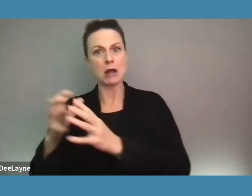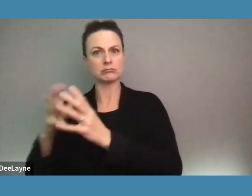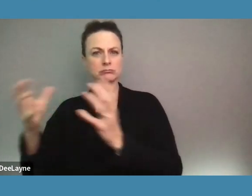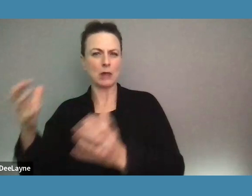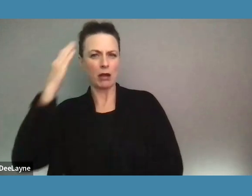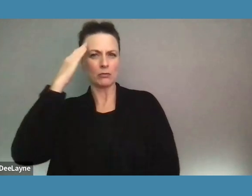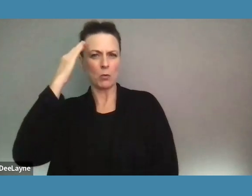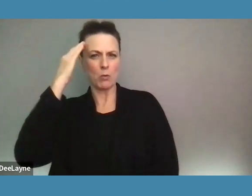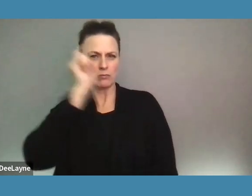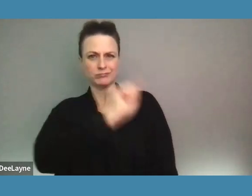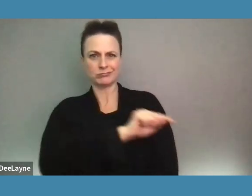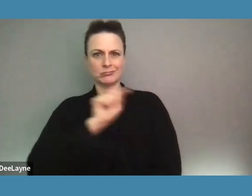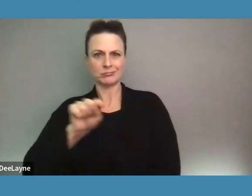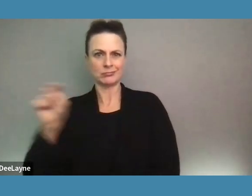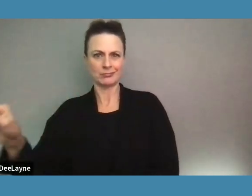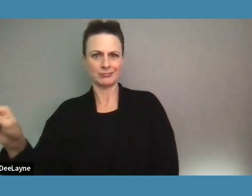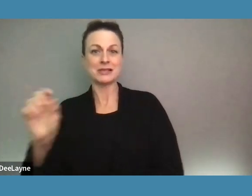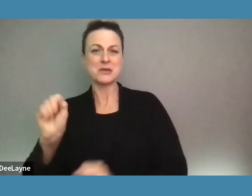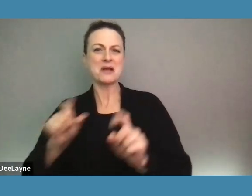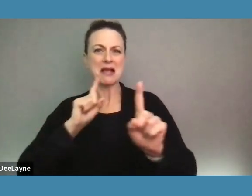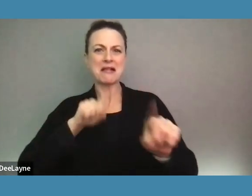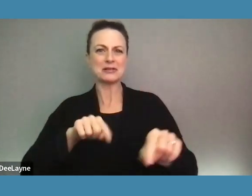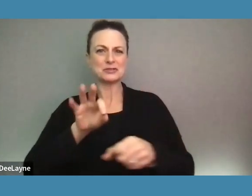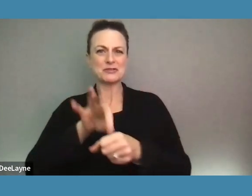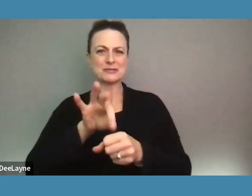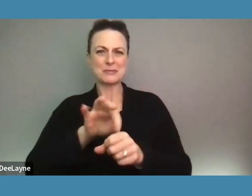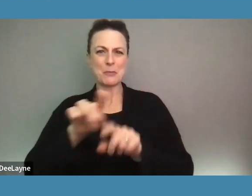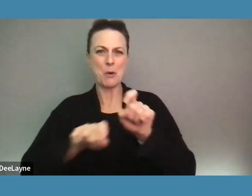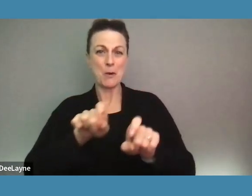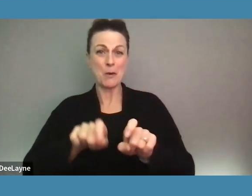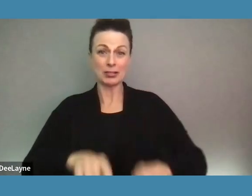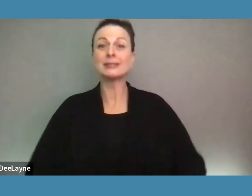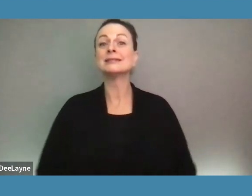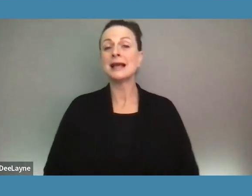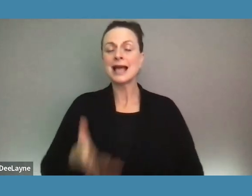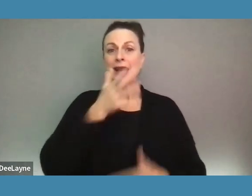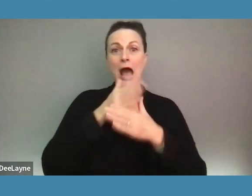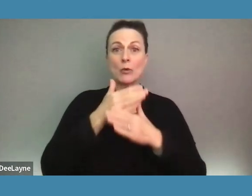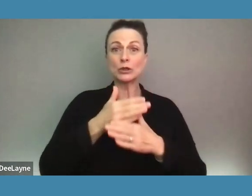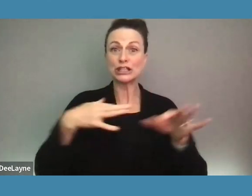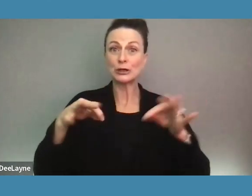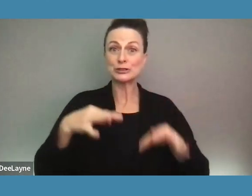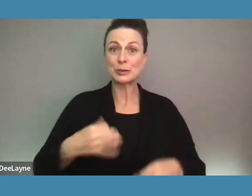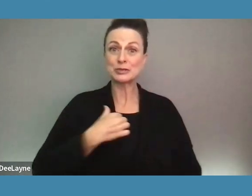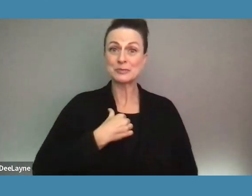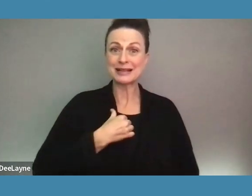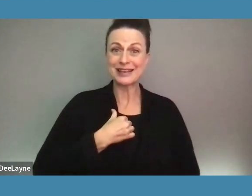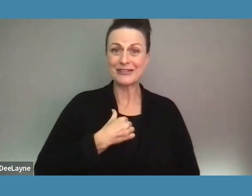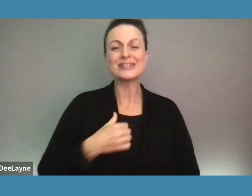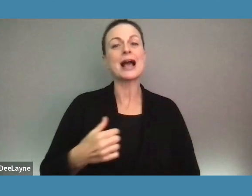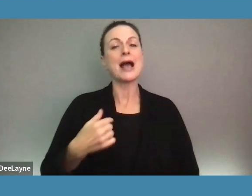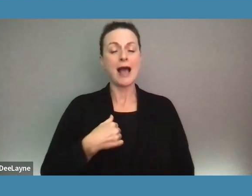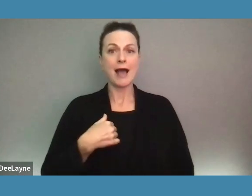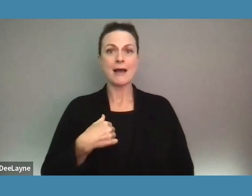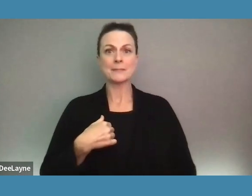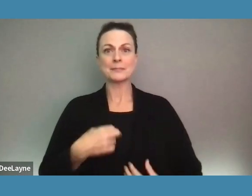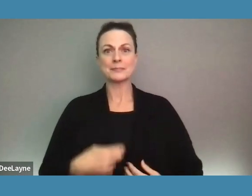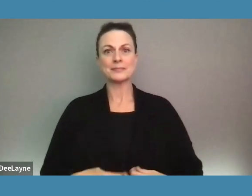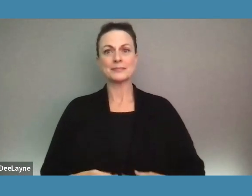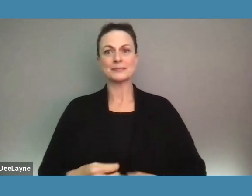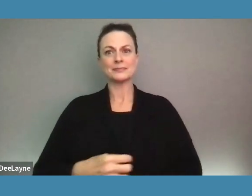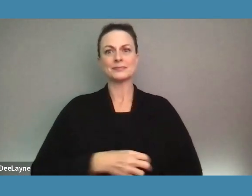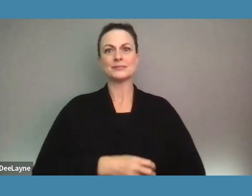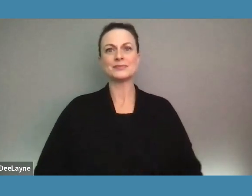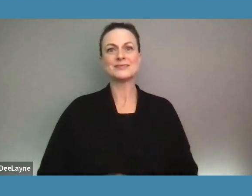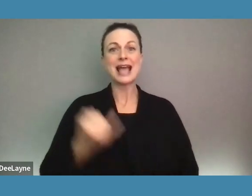are doing that, I will share some descriptions of myself. I'm a